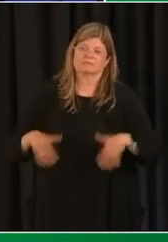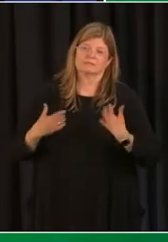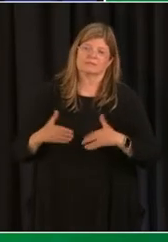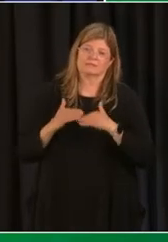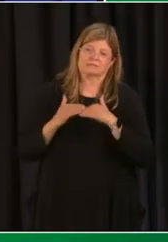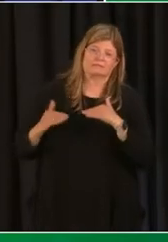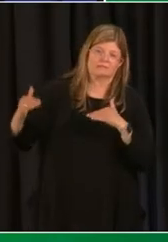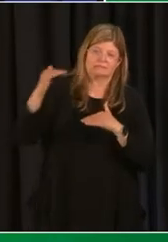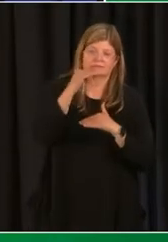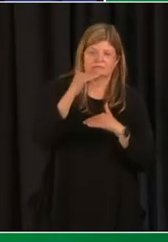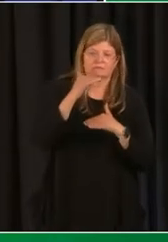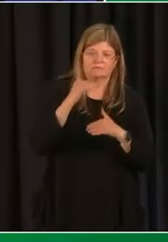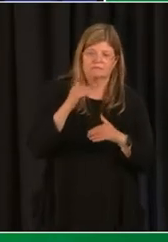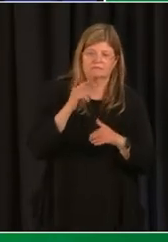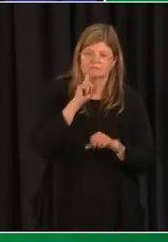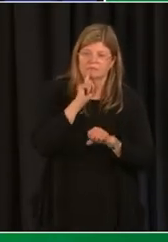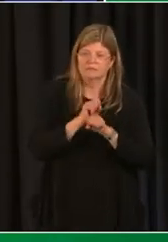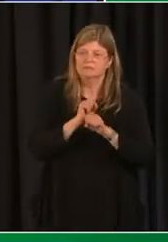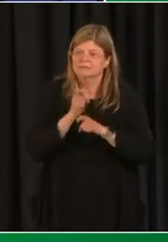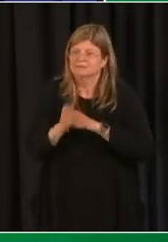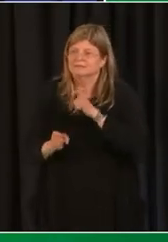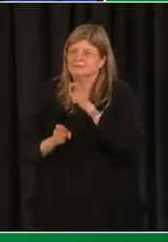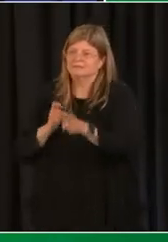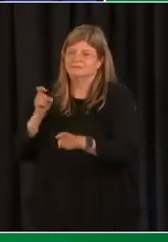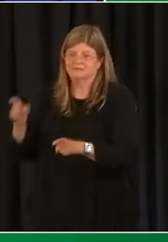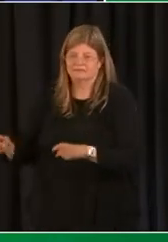to actually hand out